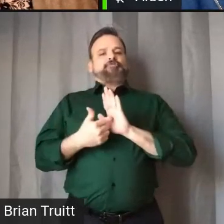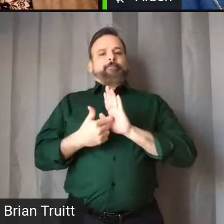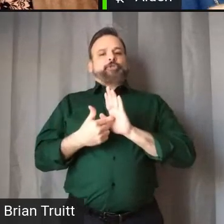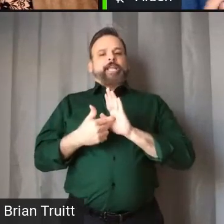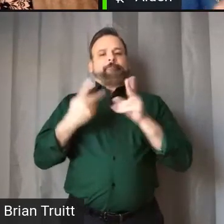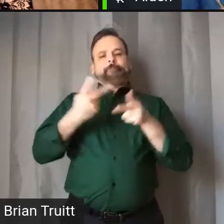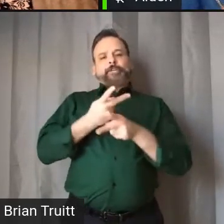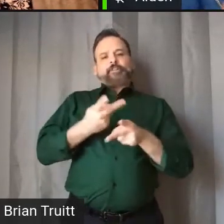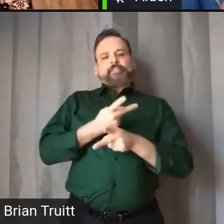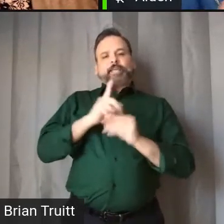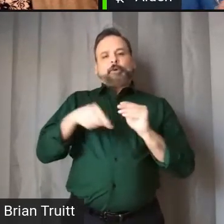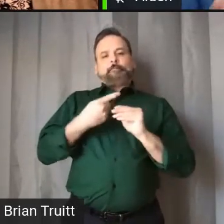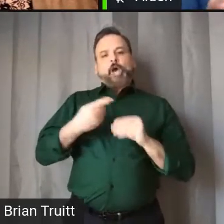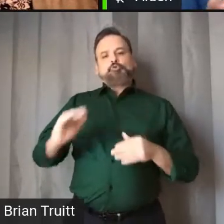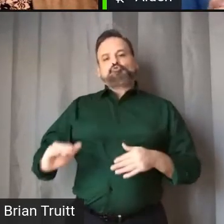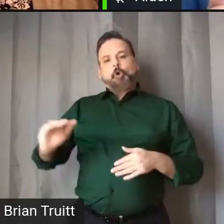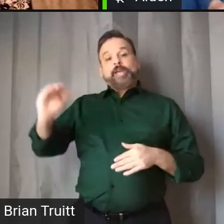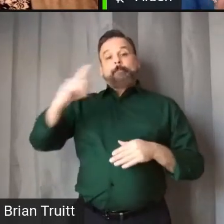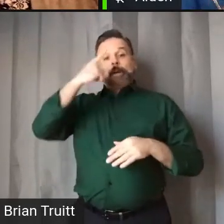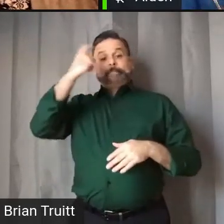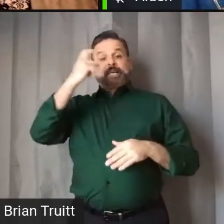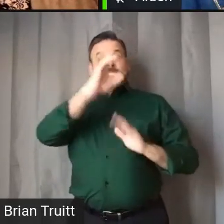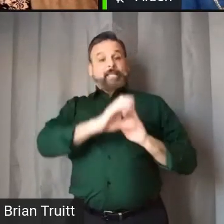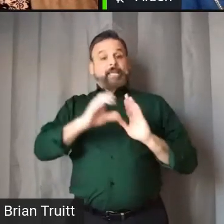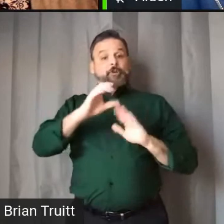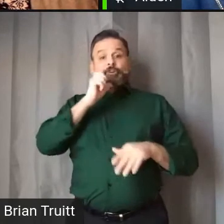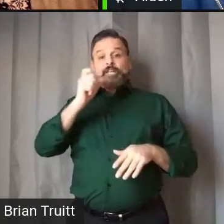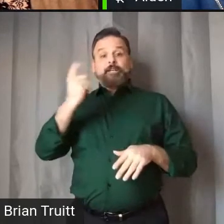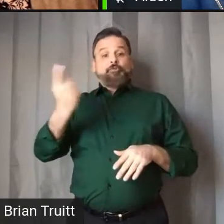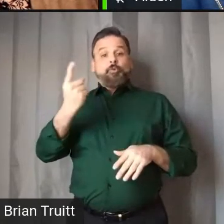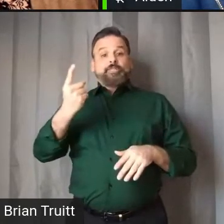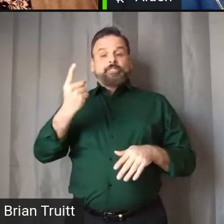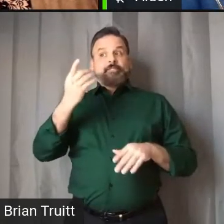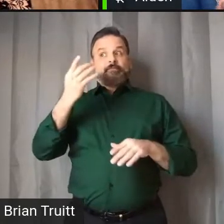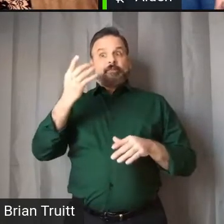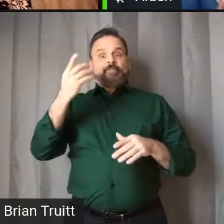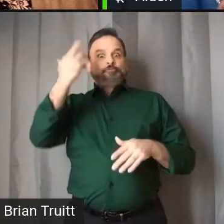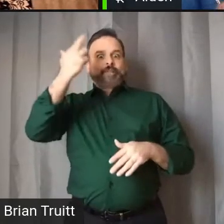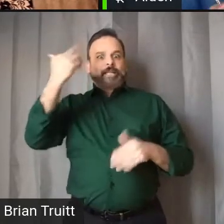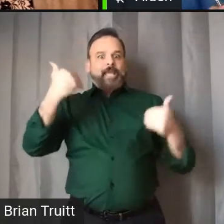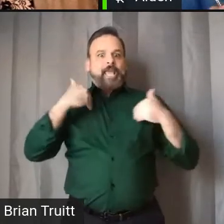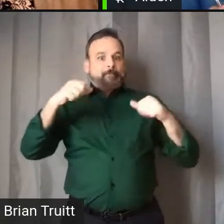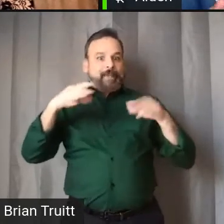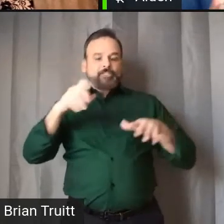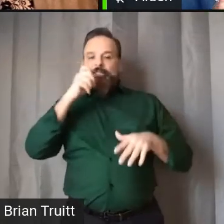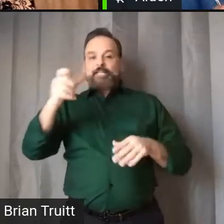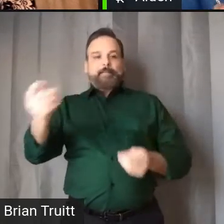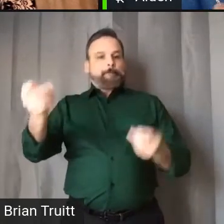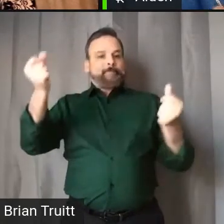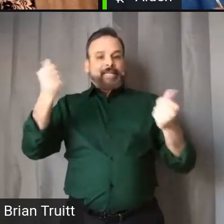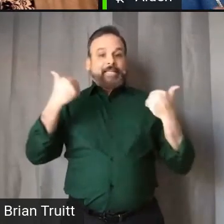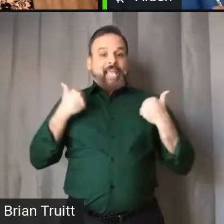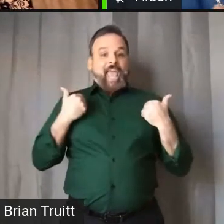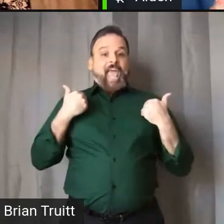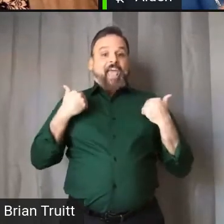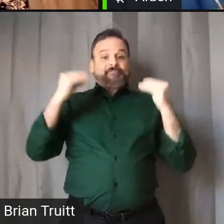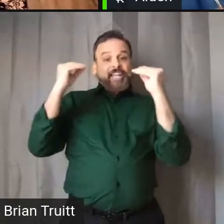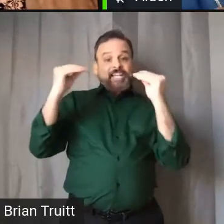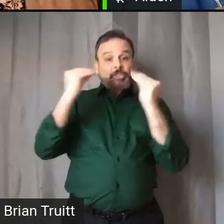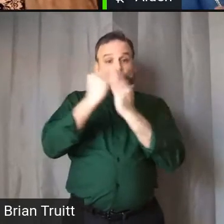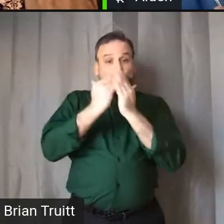figuring things out about growing up, because the characters didn't always once they discovered they had magic, they didn't immediately have an instruction book for how it would